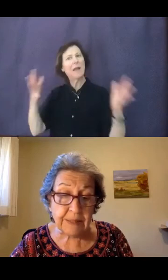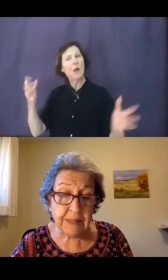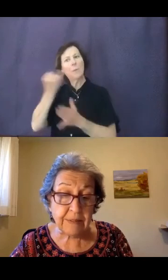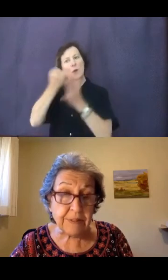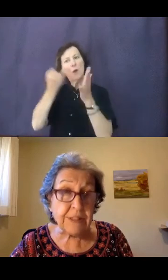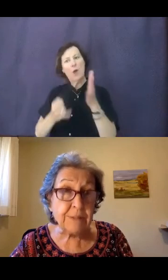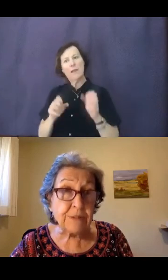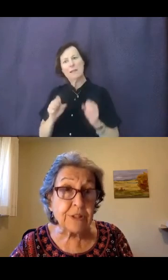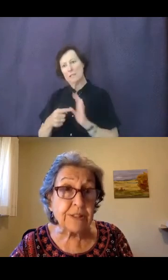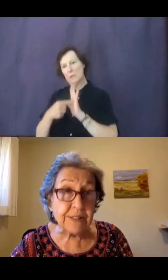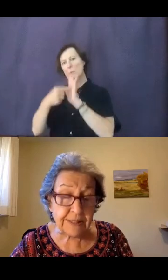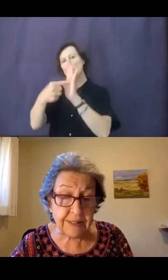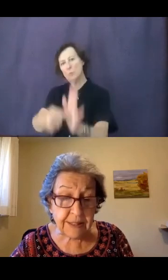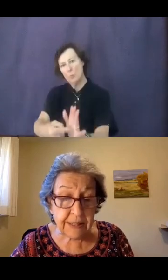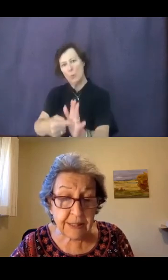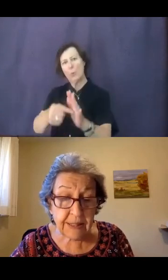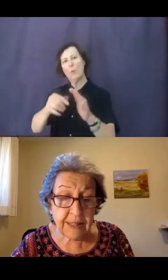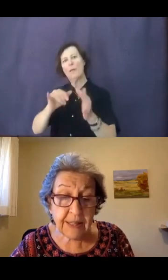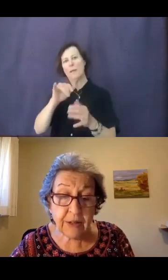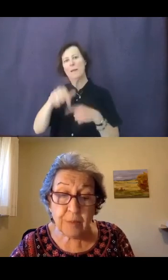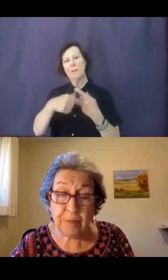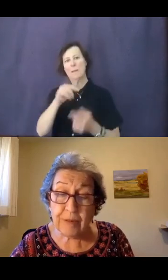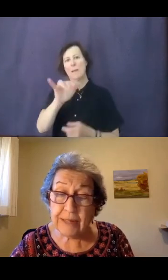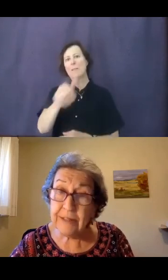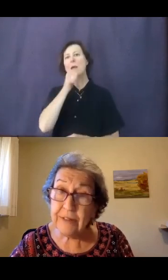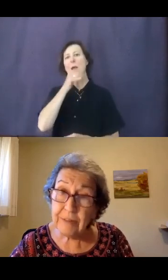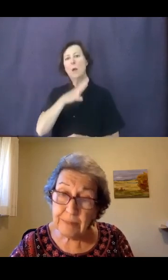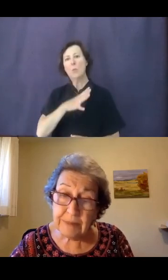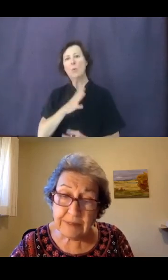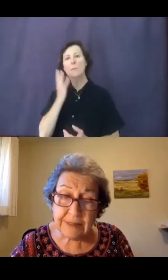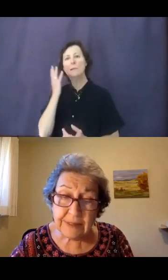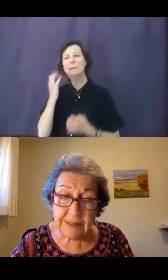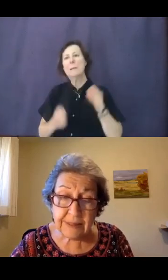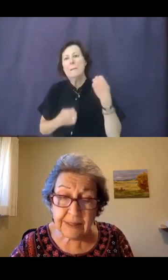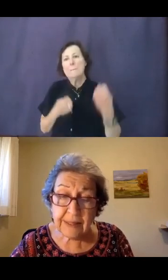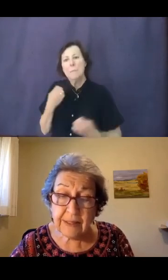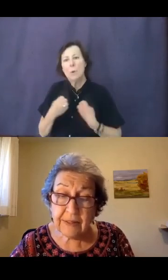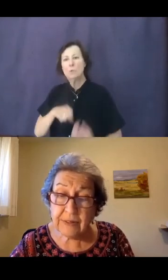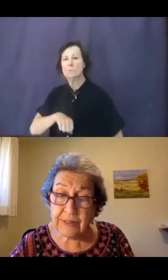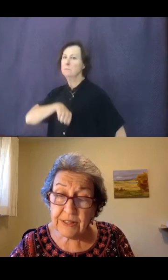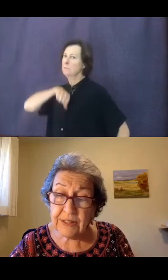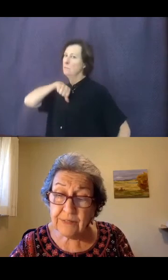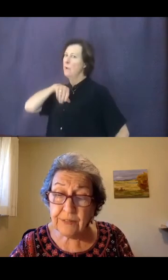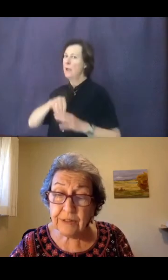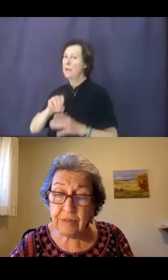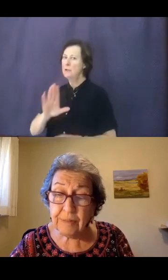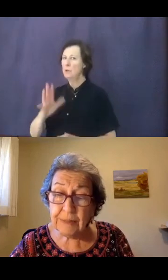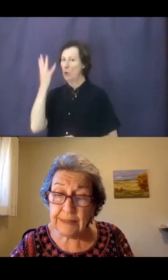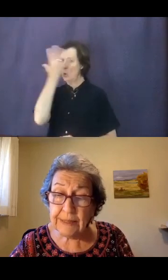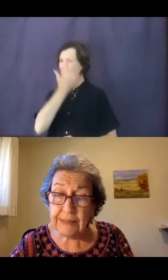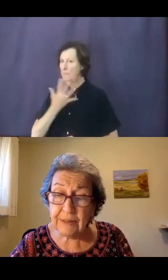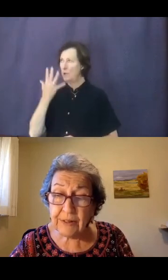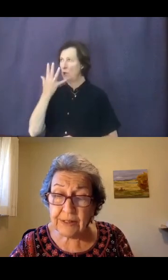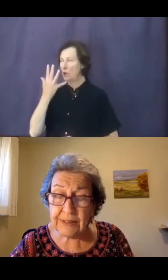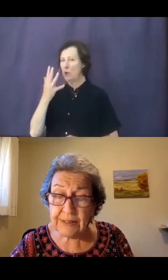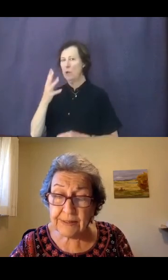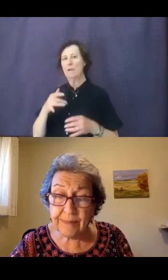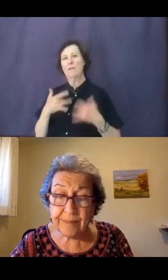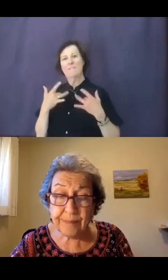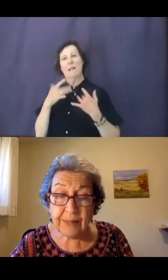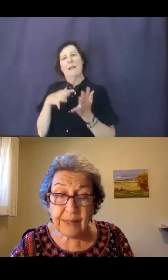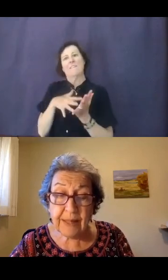about Carol's emotions, her pride in her appearance, her sense of vulnerability and